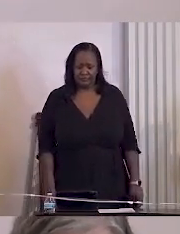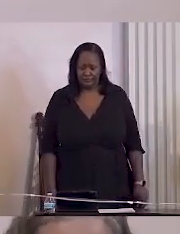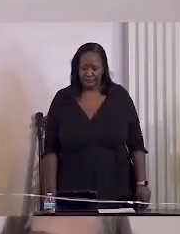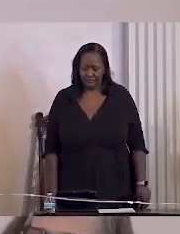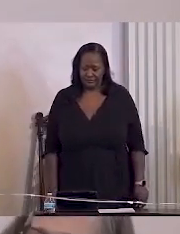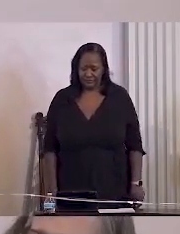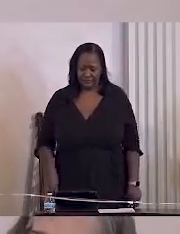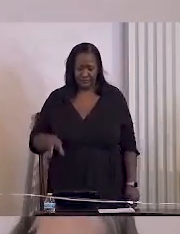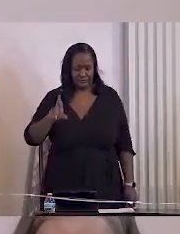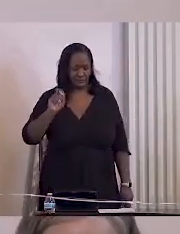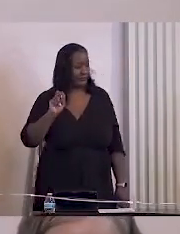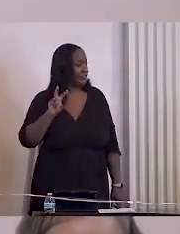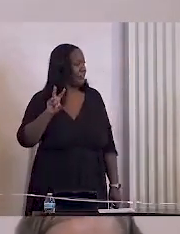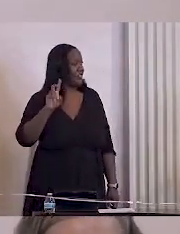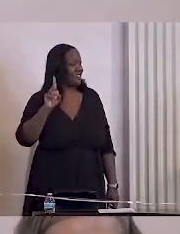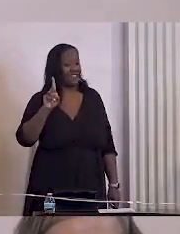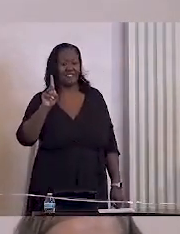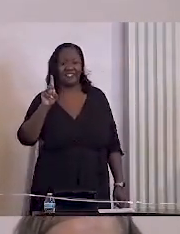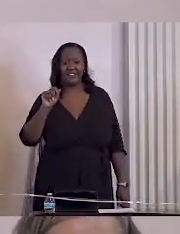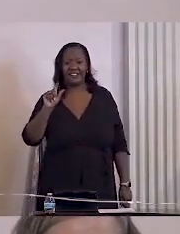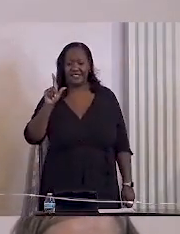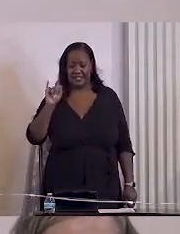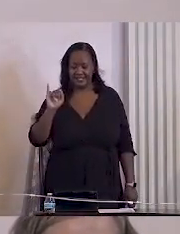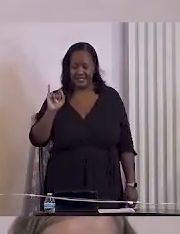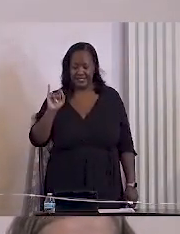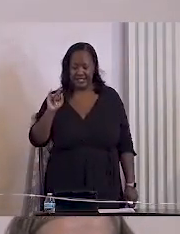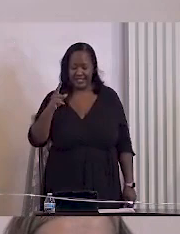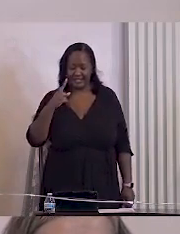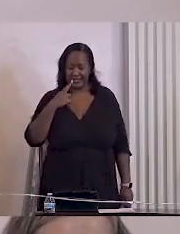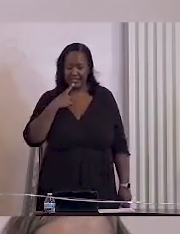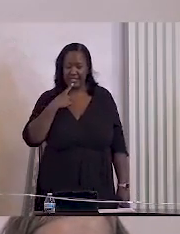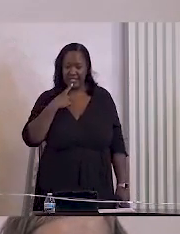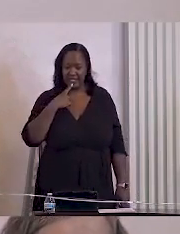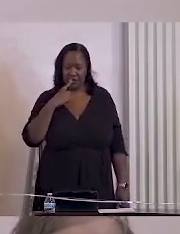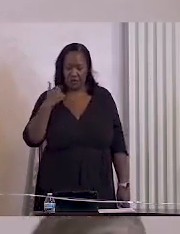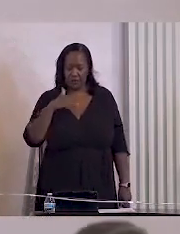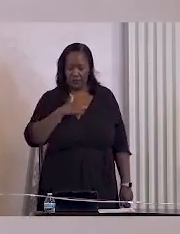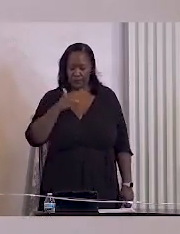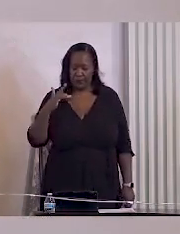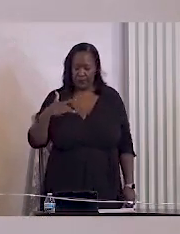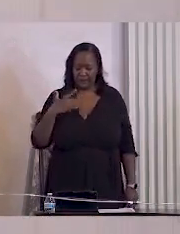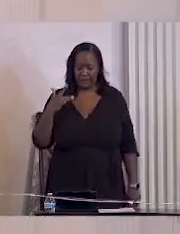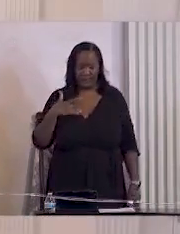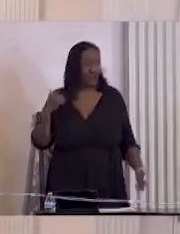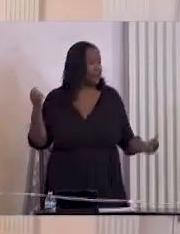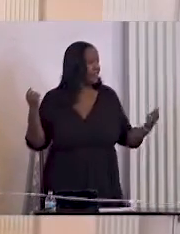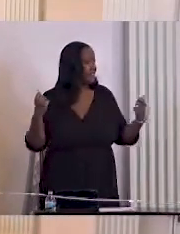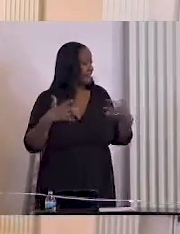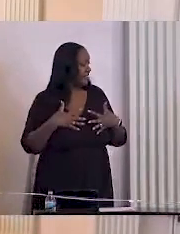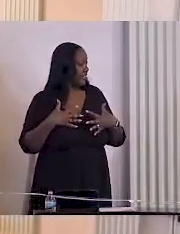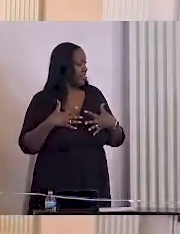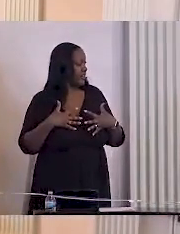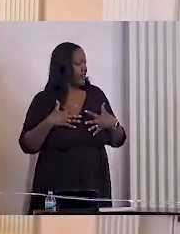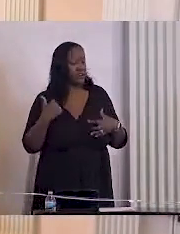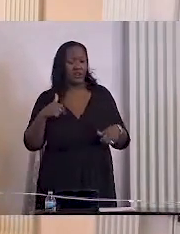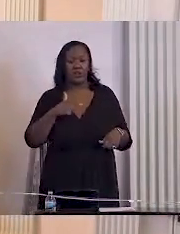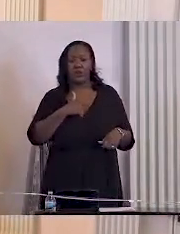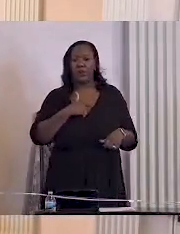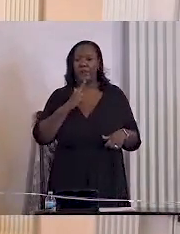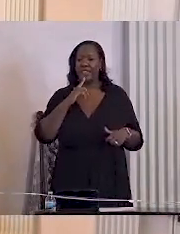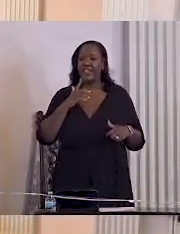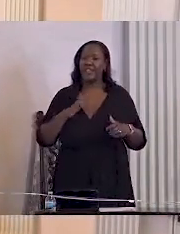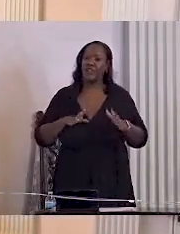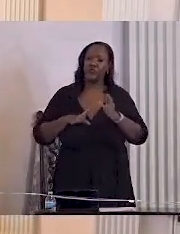Reverend Ali said to connect to the rise. When we feel the fear, feel how we can rise